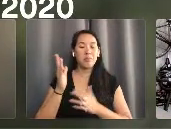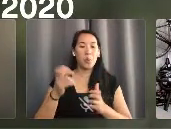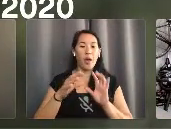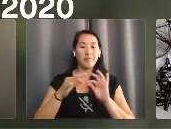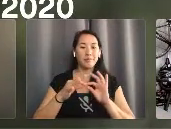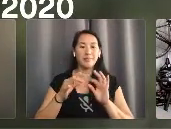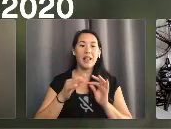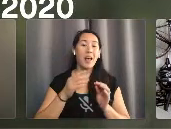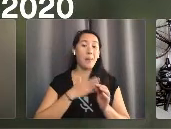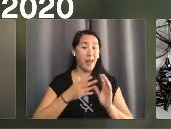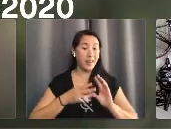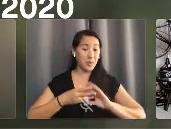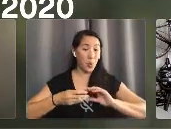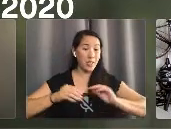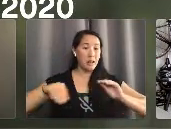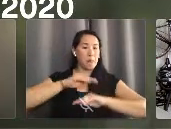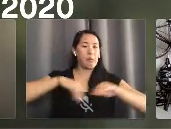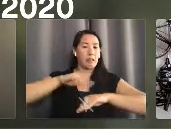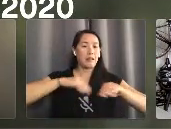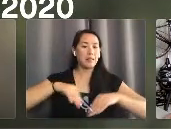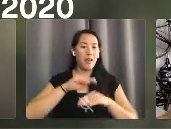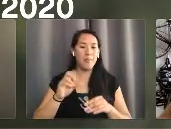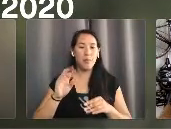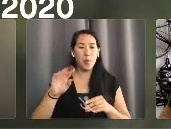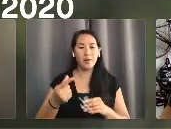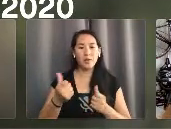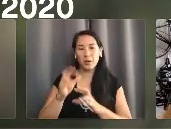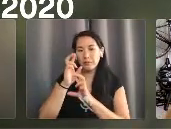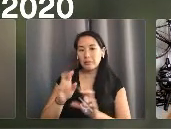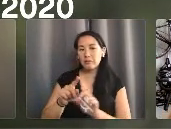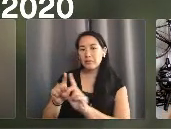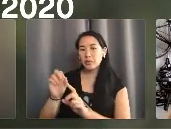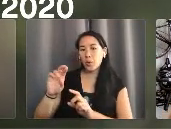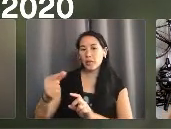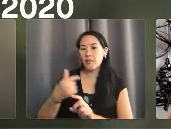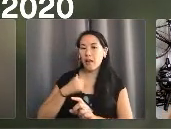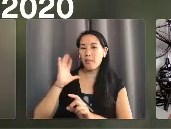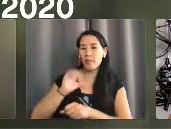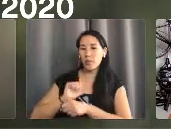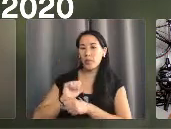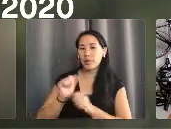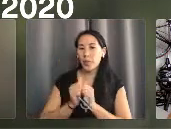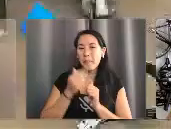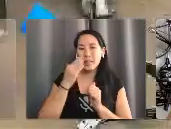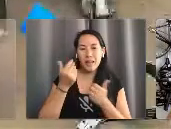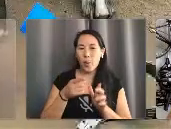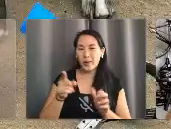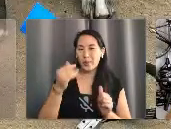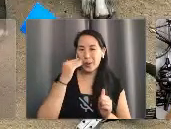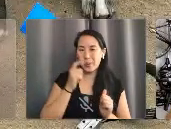up the stories to the organizations that I referenced today to be respectful of the organizations that I previously worked for. And so with that being